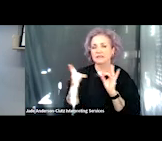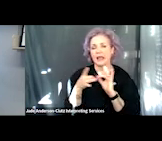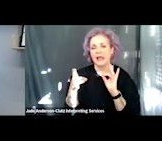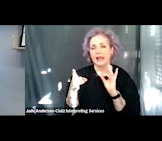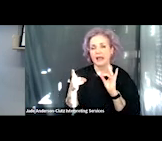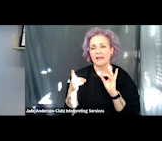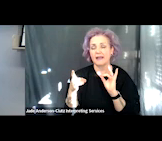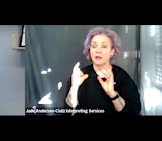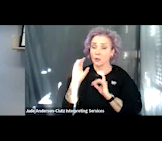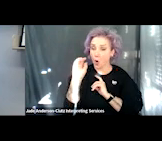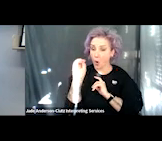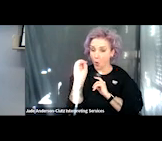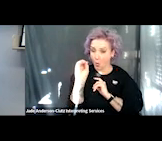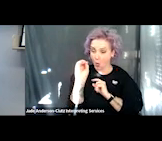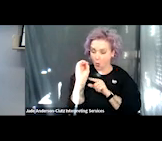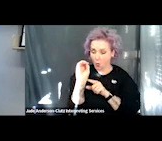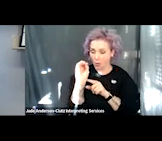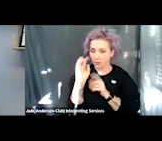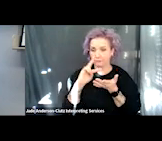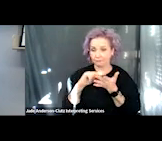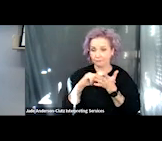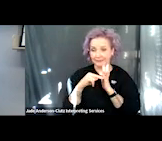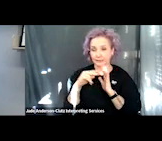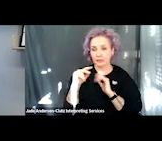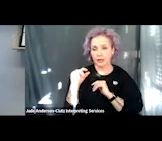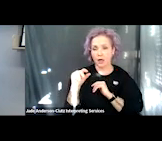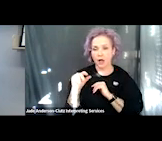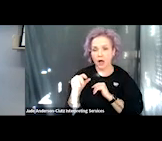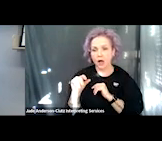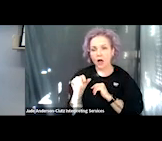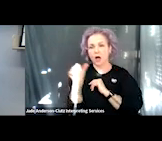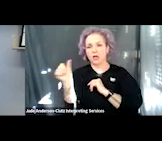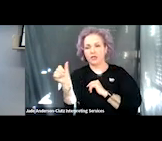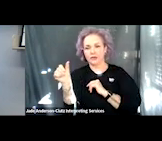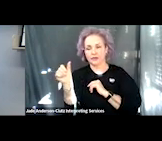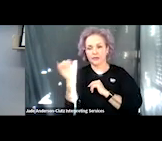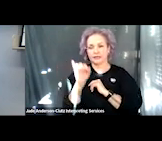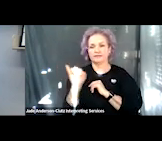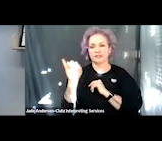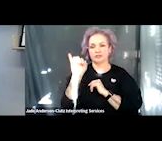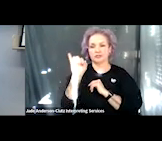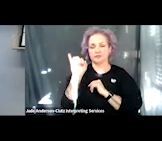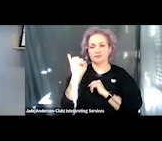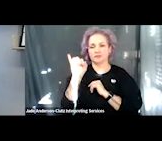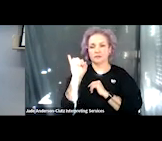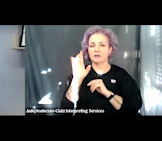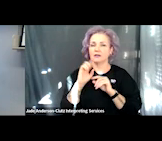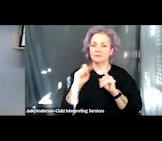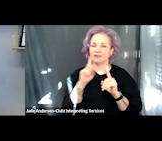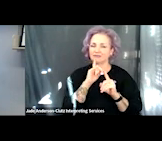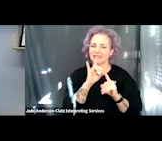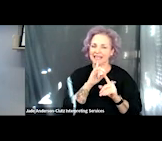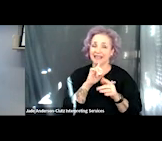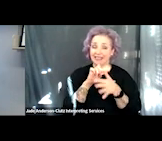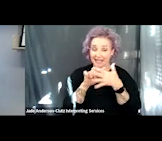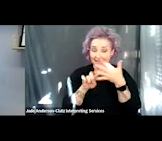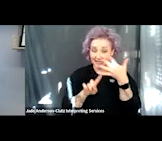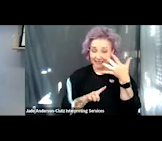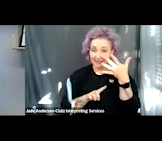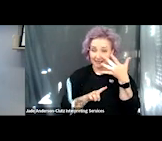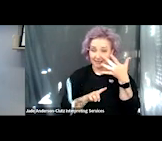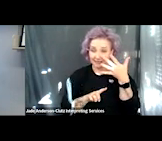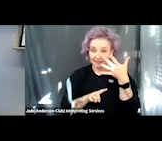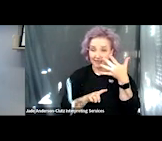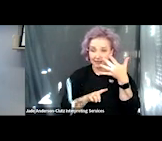the general idea is that, these actually can affect development in general, but can also affect brain